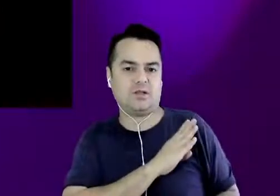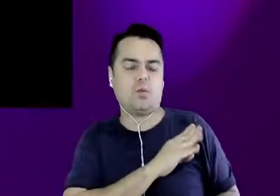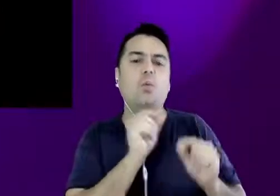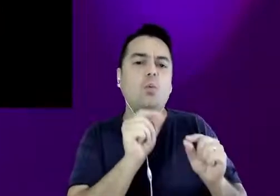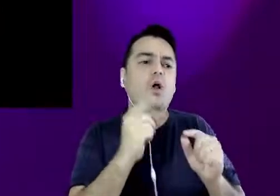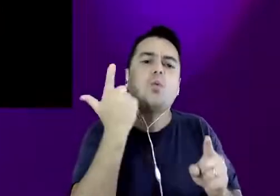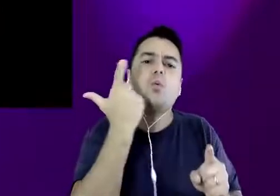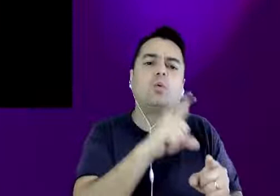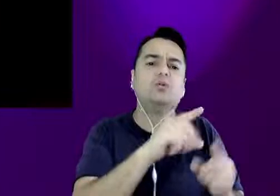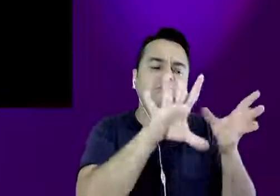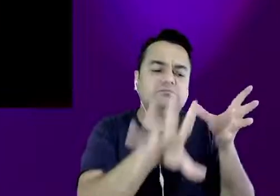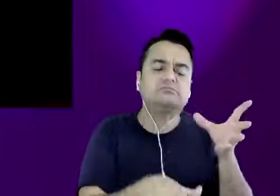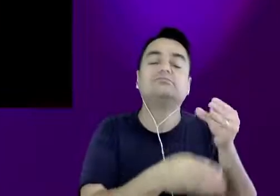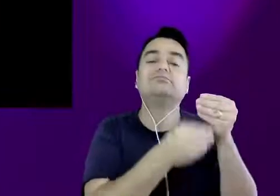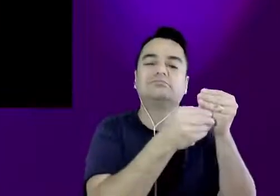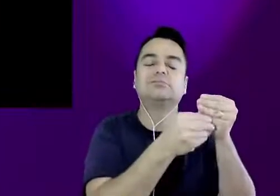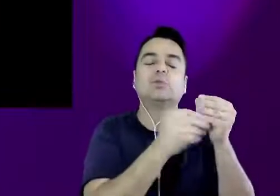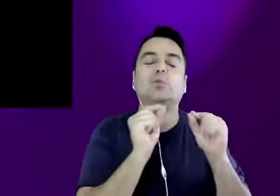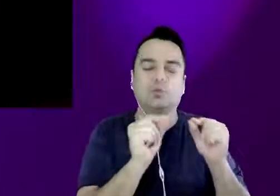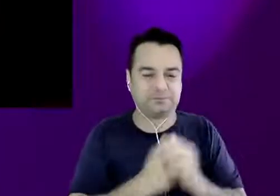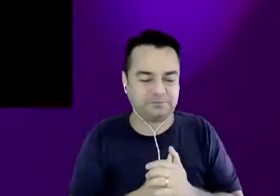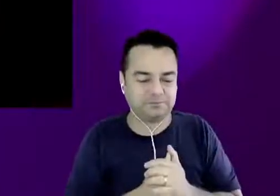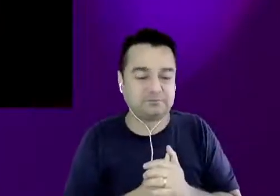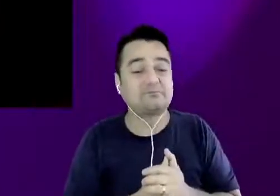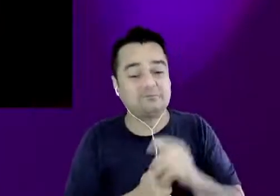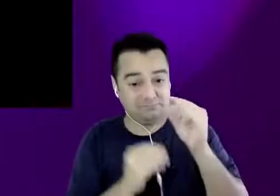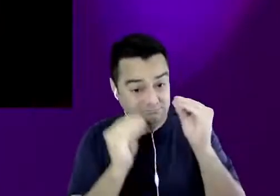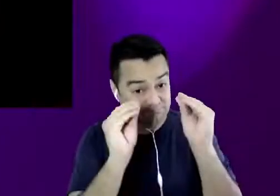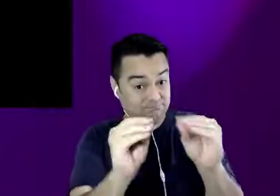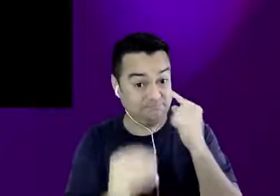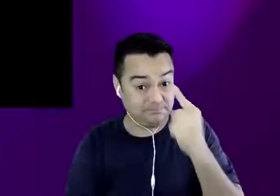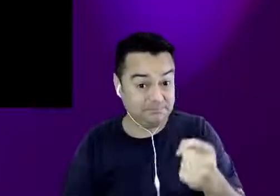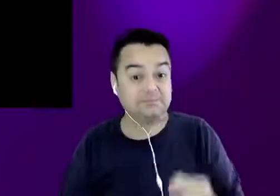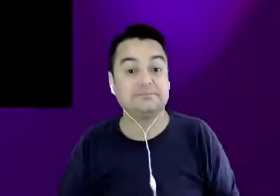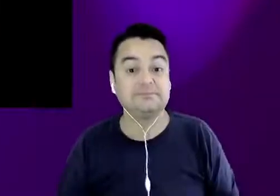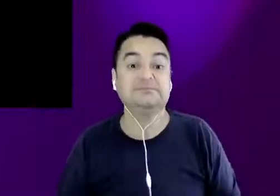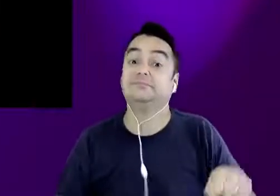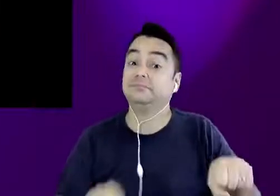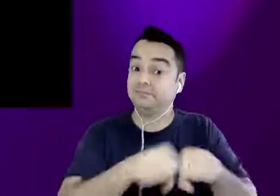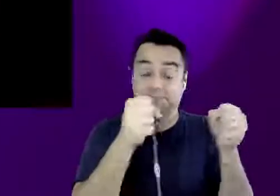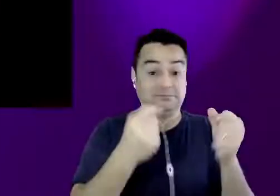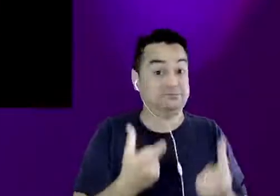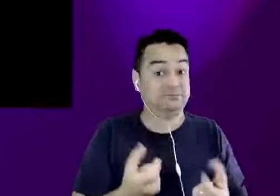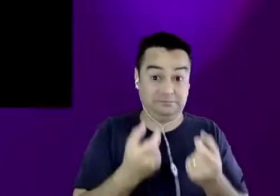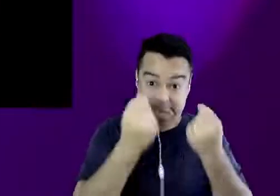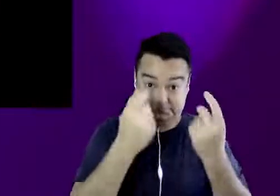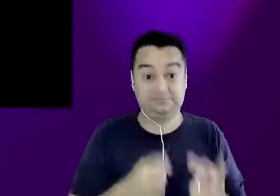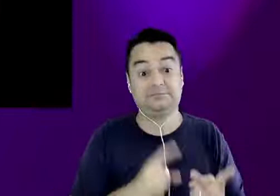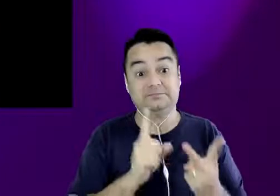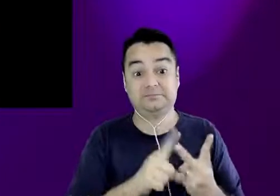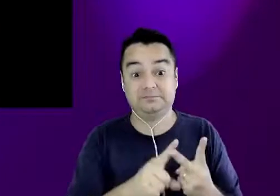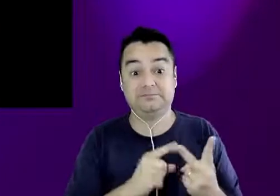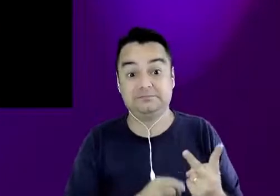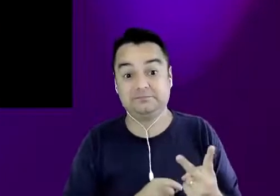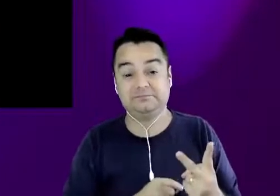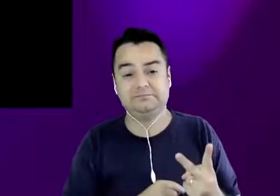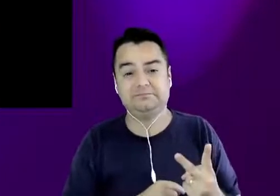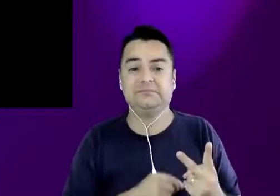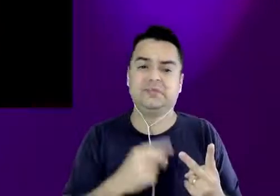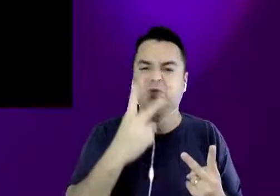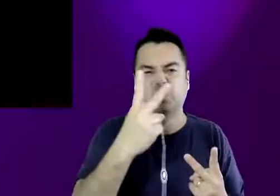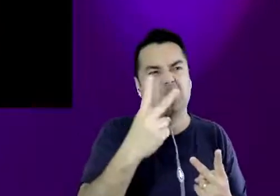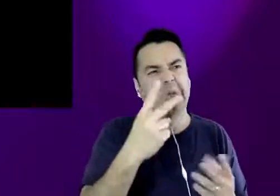expectancy is here. It's about 2 to 3 to 4 years. If you cure cancer and heart